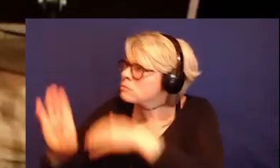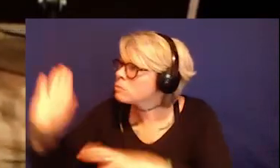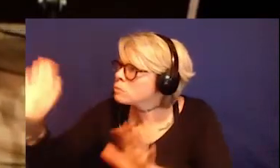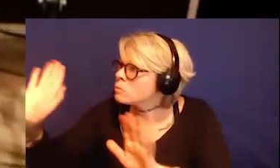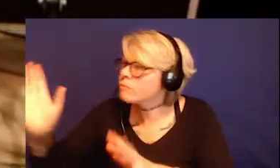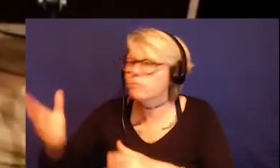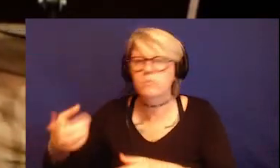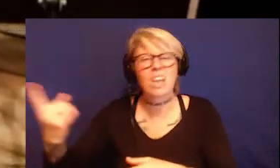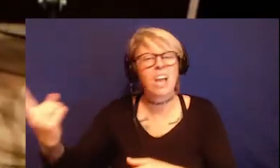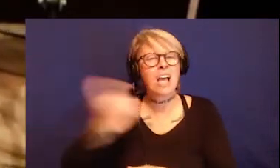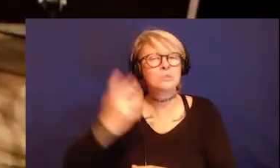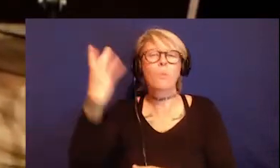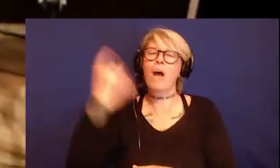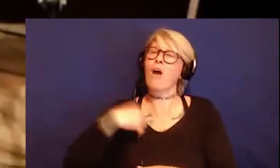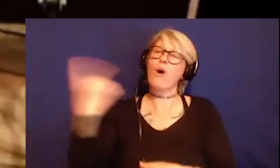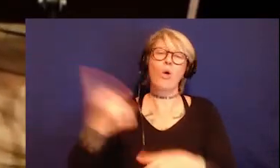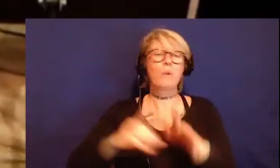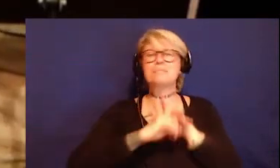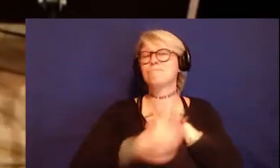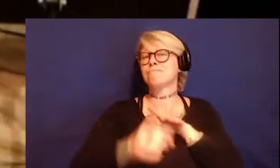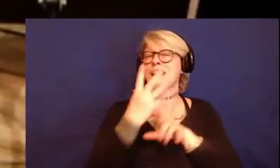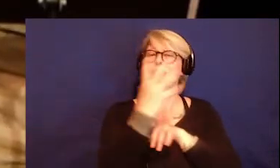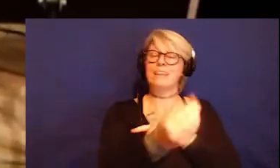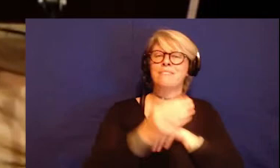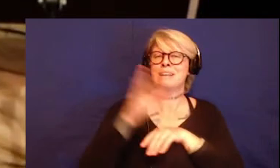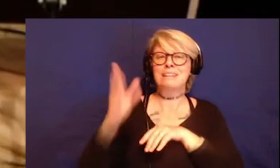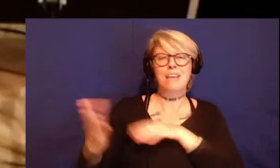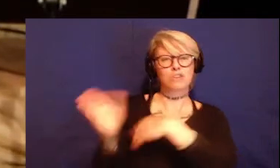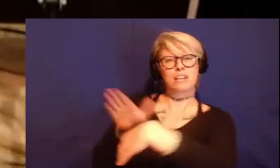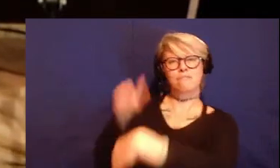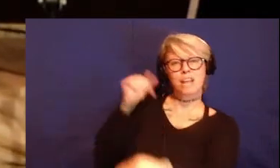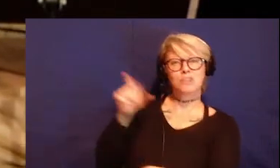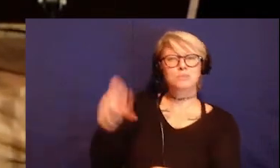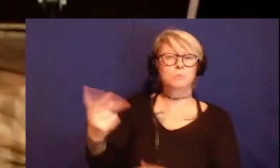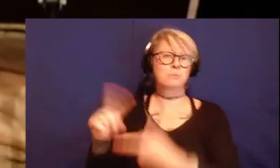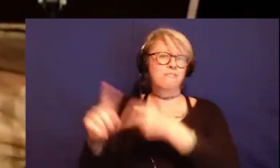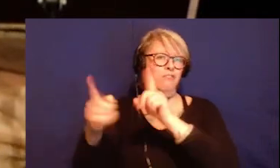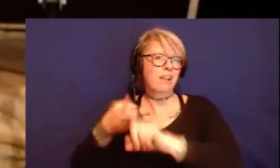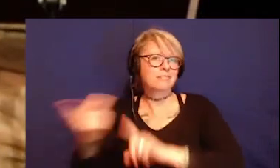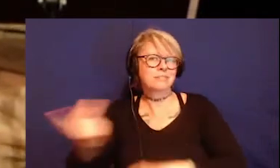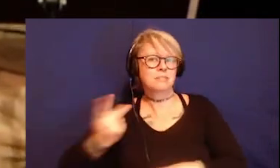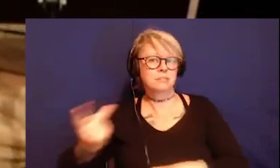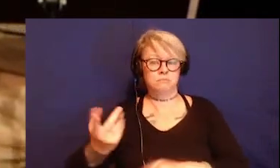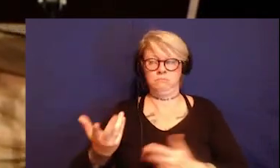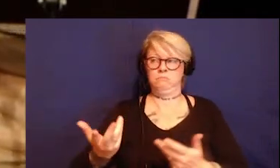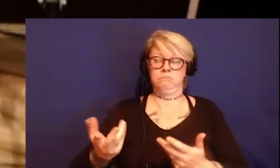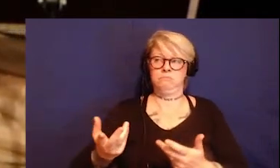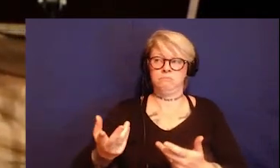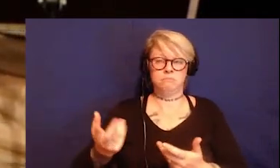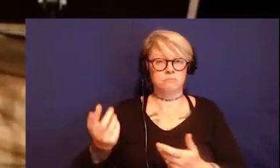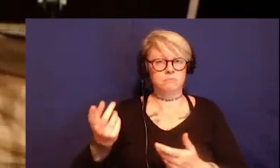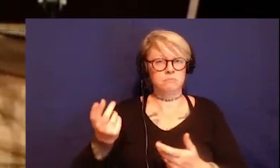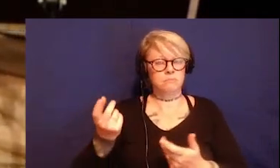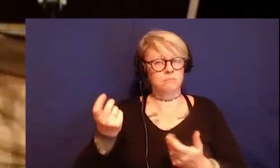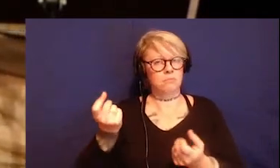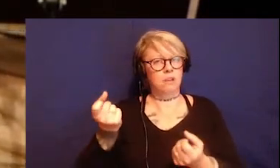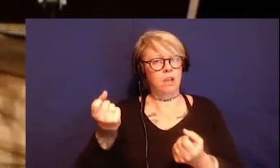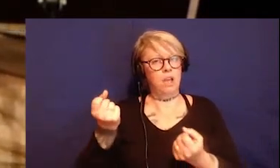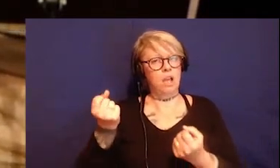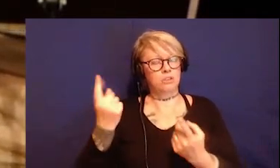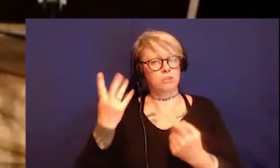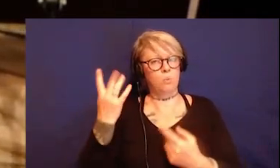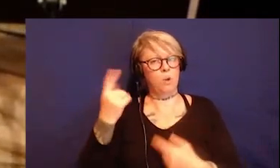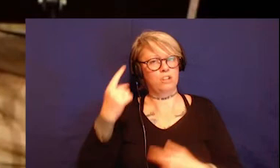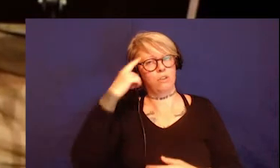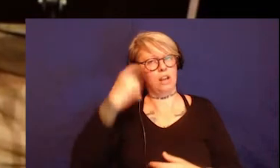asking why I always go out and never invite her, that we're supposed to be friends. I understand why she expected I would invite her to go